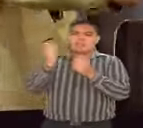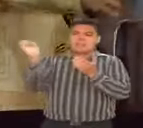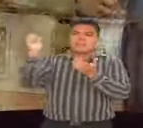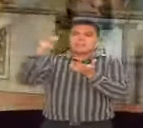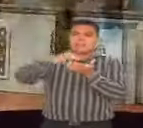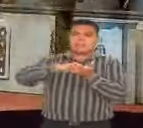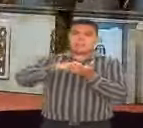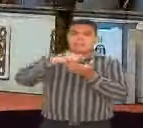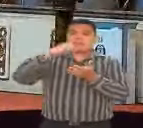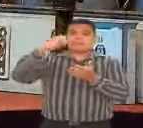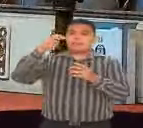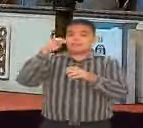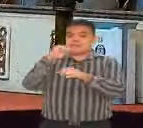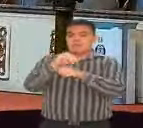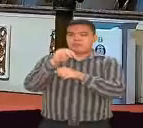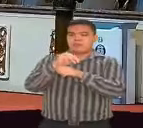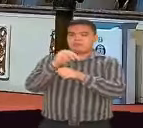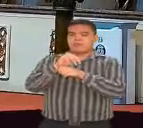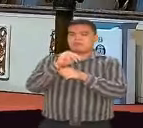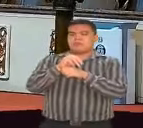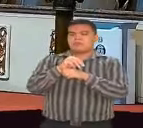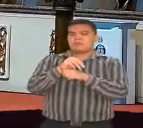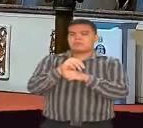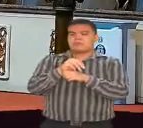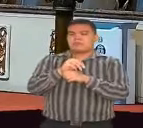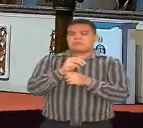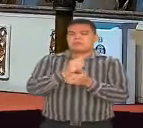inroads for the ministry. Mora,